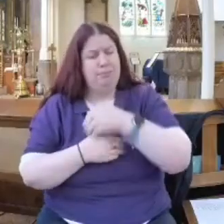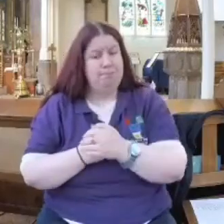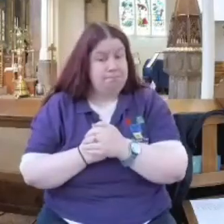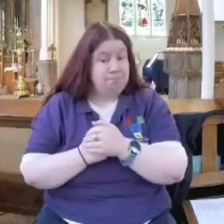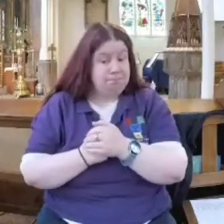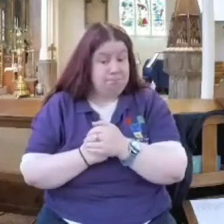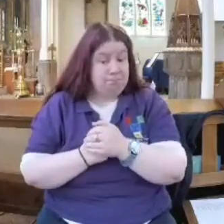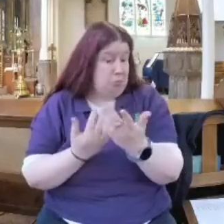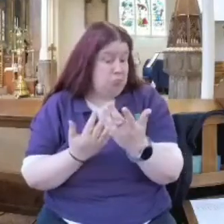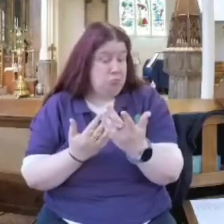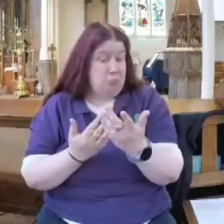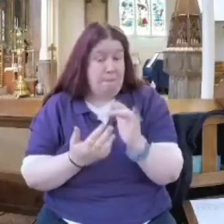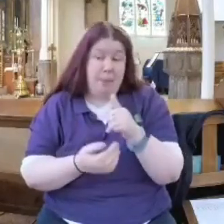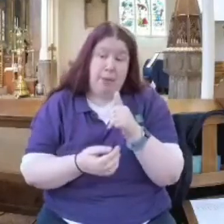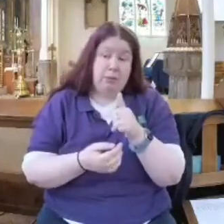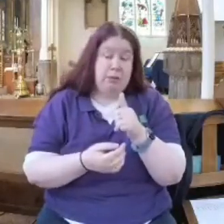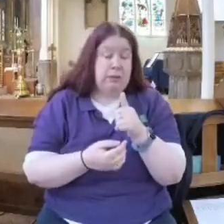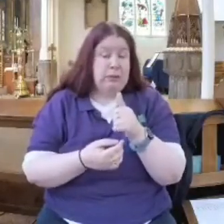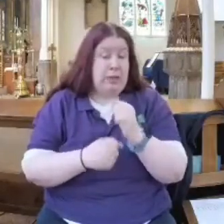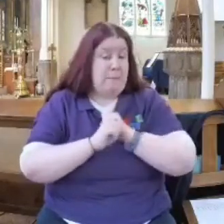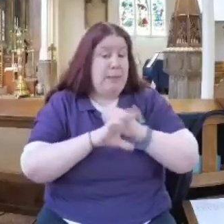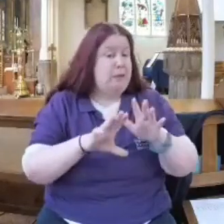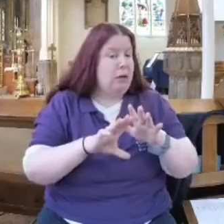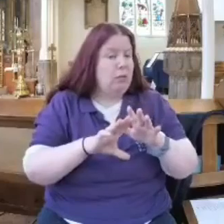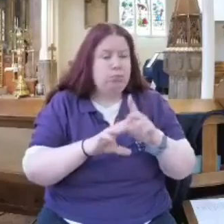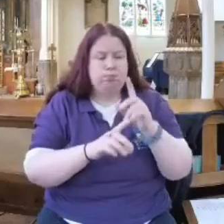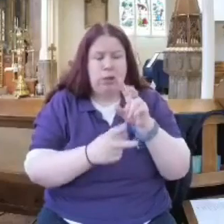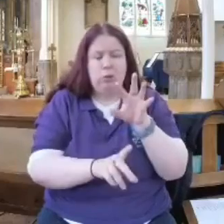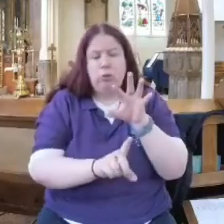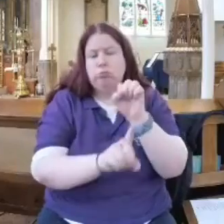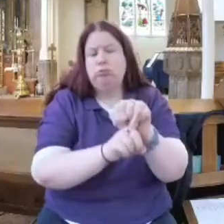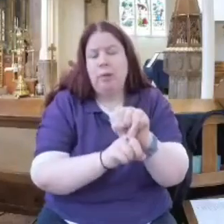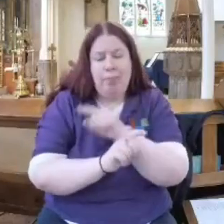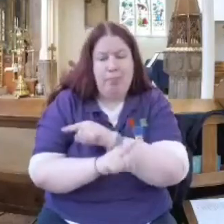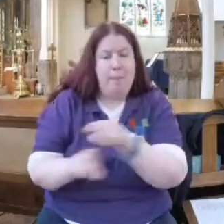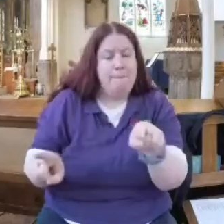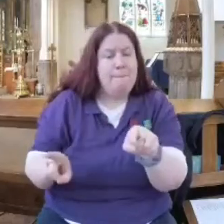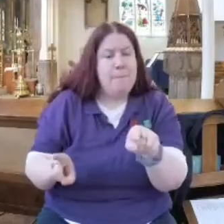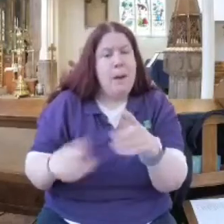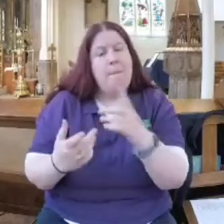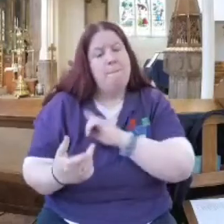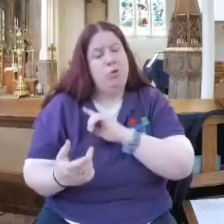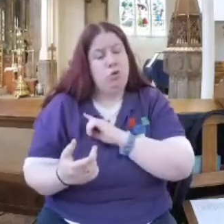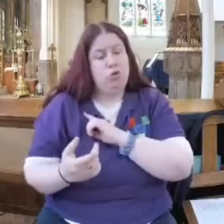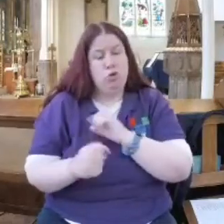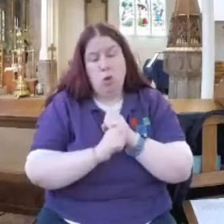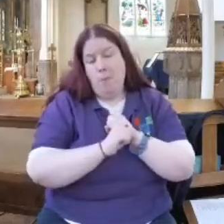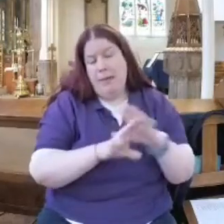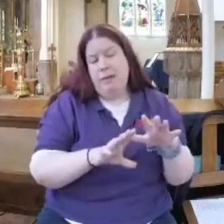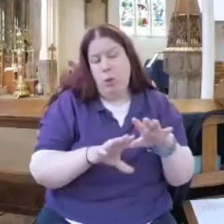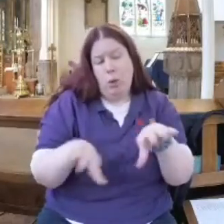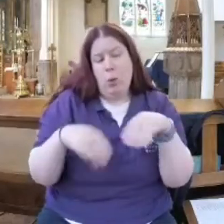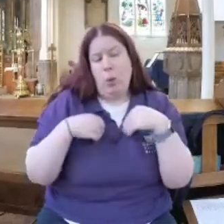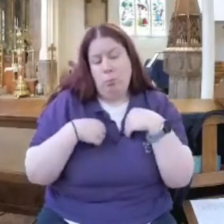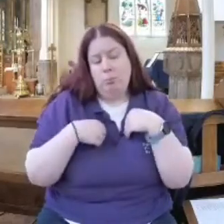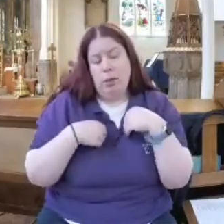Often, their voices are not heard in the media because generally, adopting Christian values, they are more modest